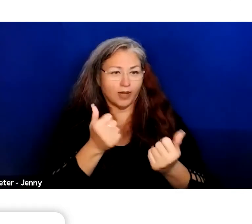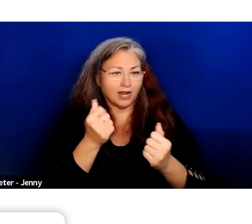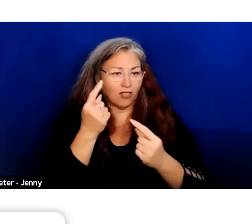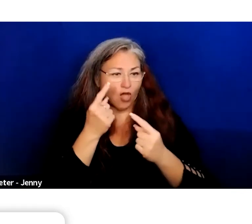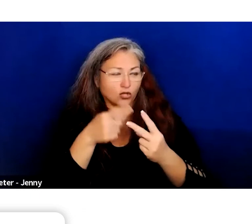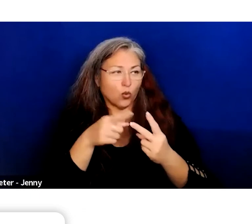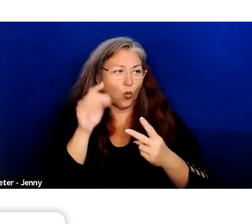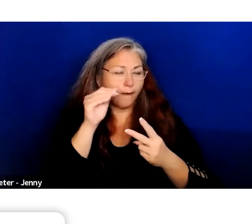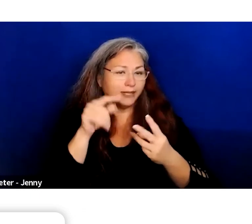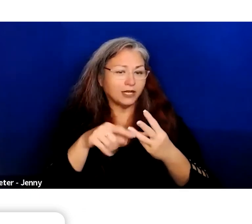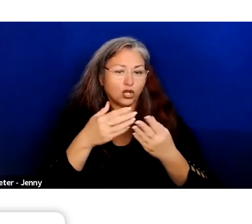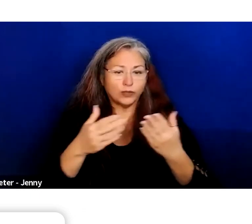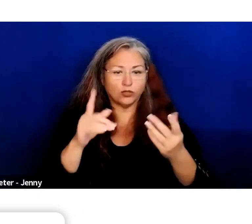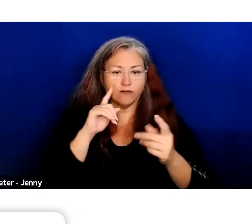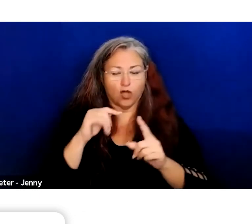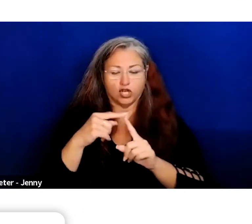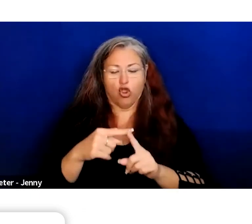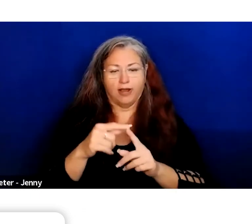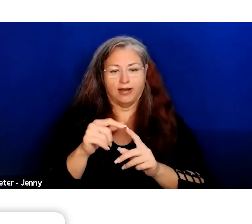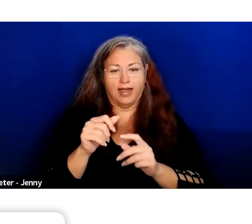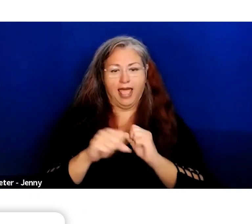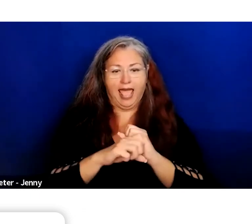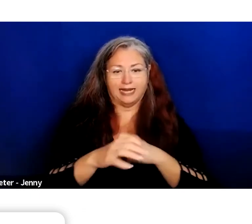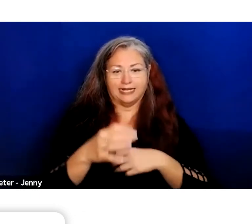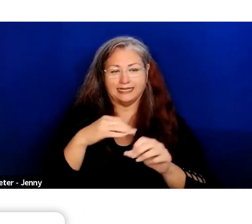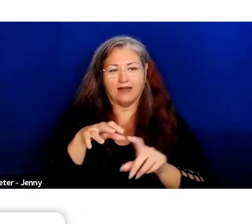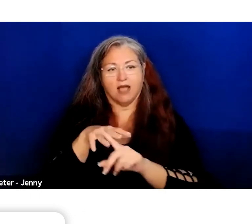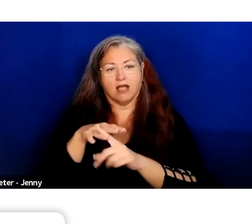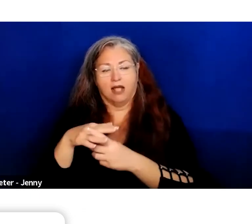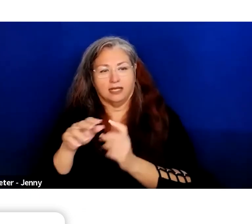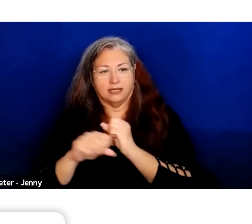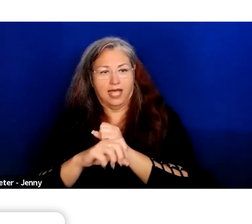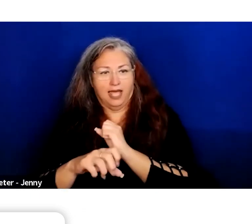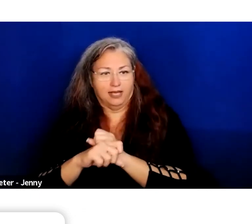opinions or resources on targeted ads versus contextual ads?